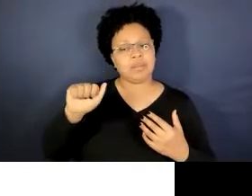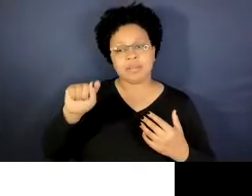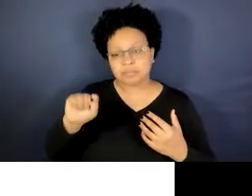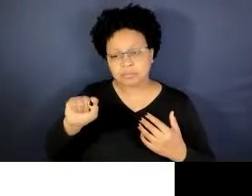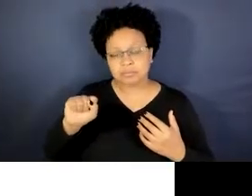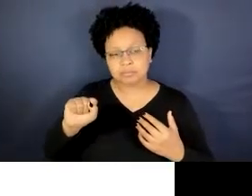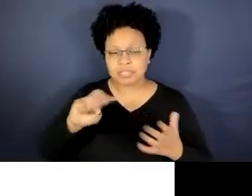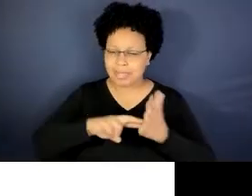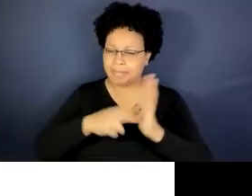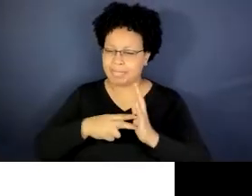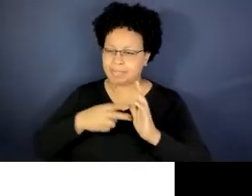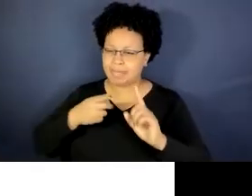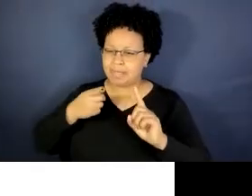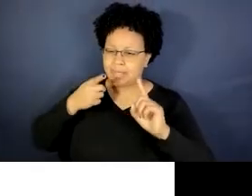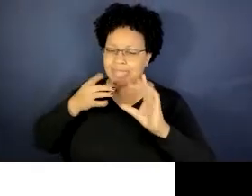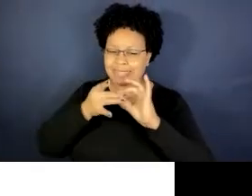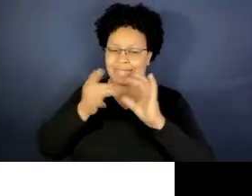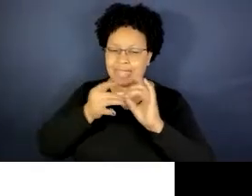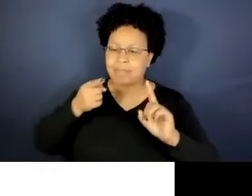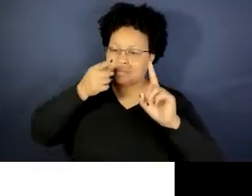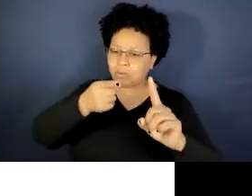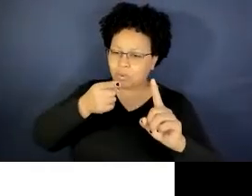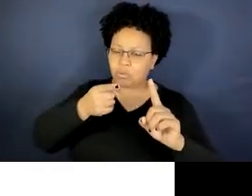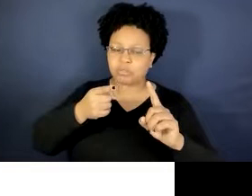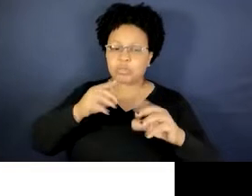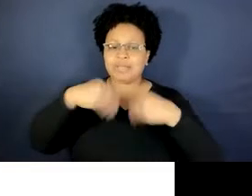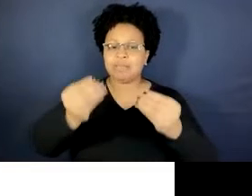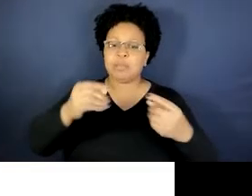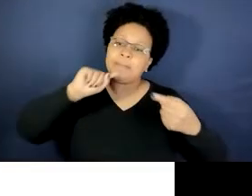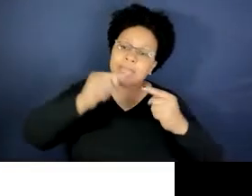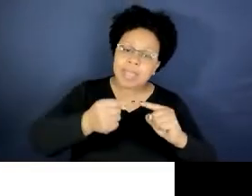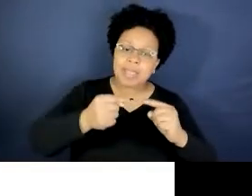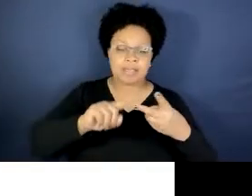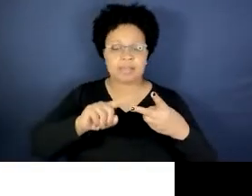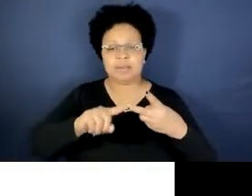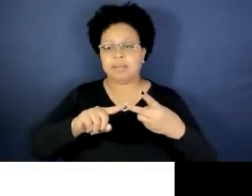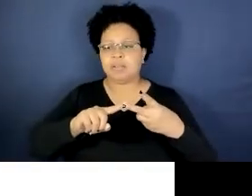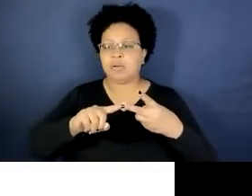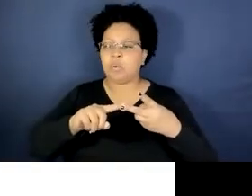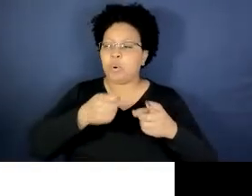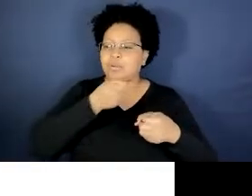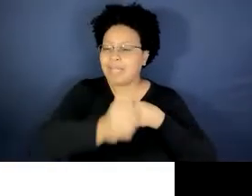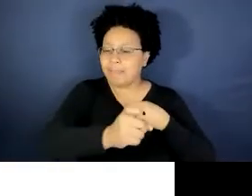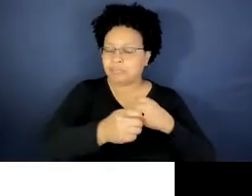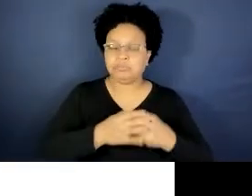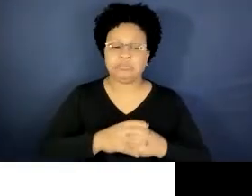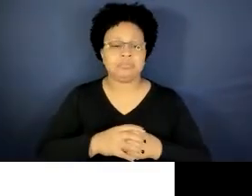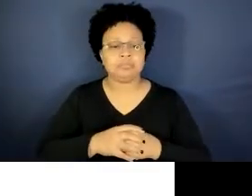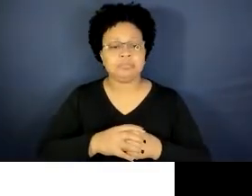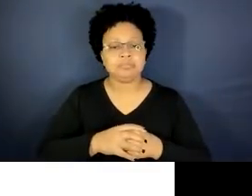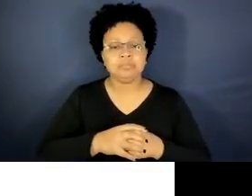inflict pain or injury or damage to somebody, okay? And then it's